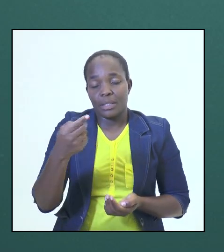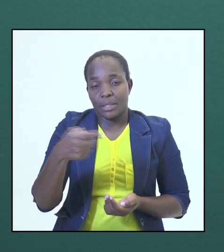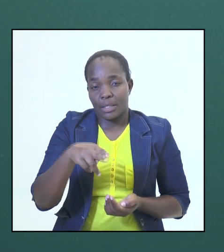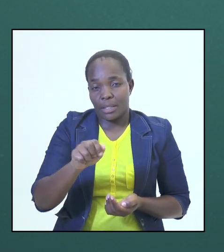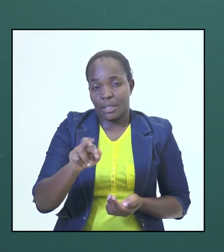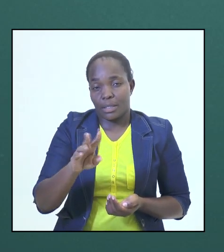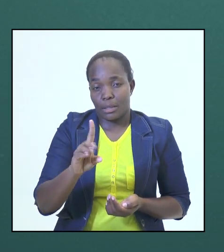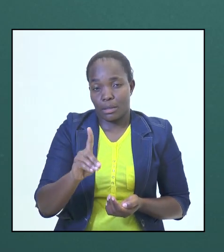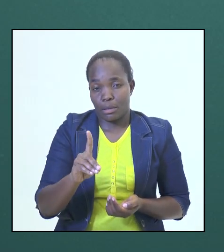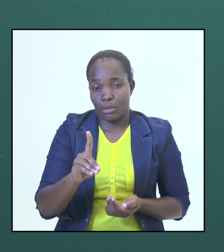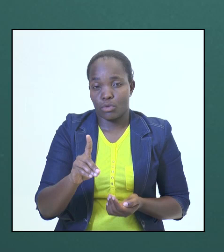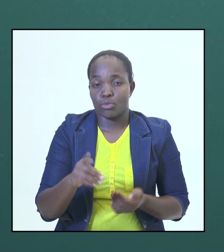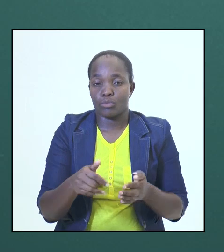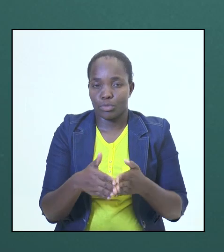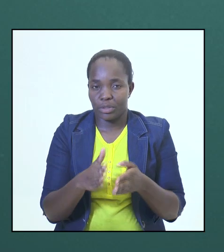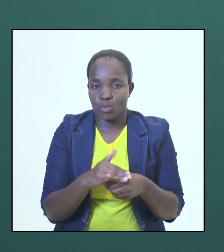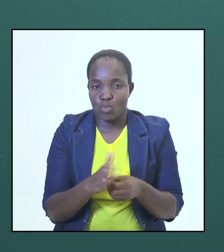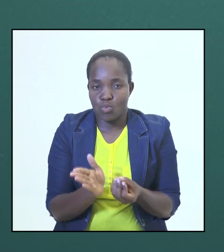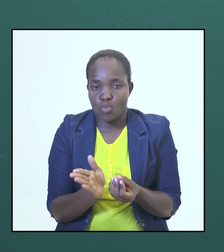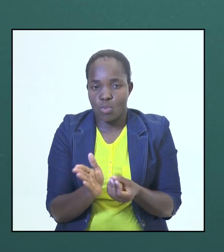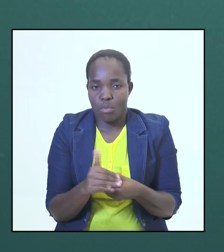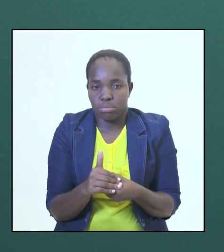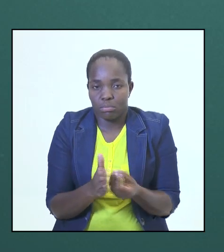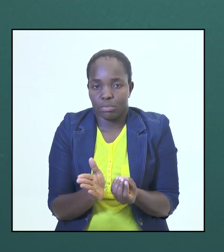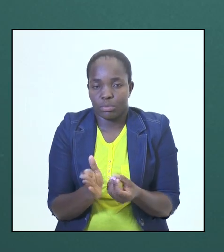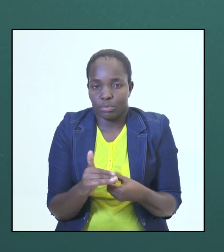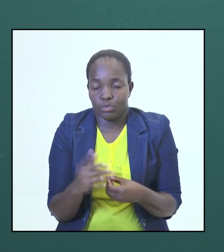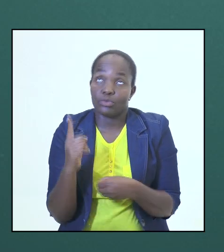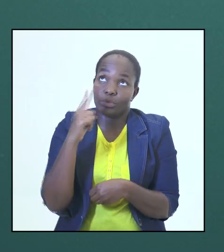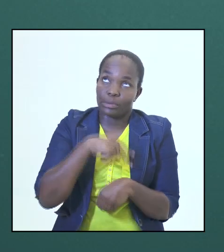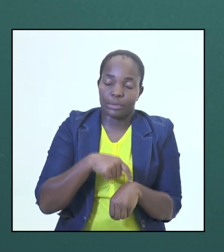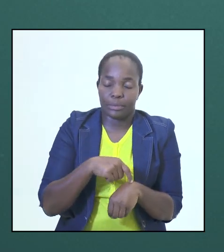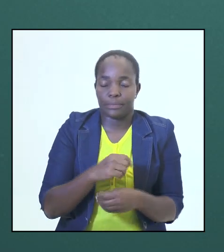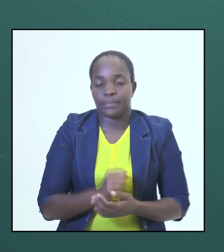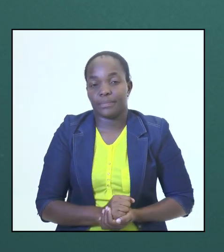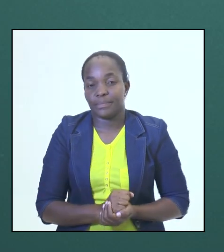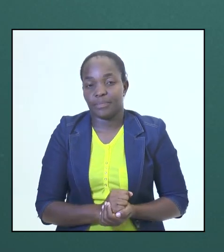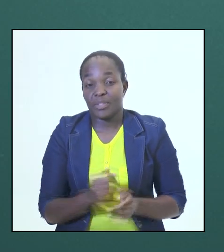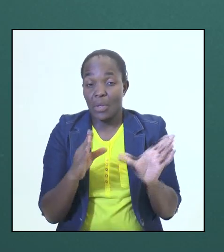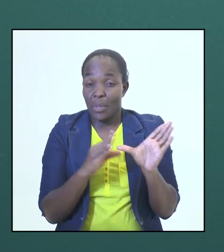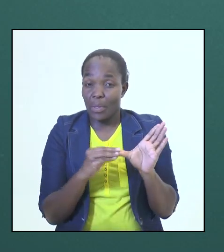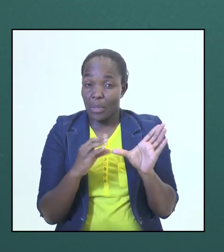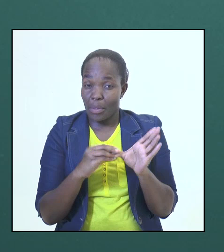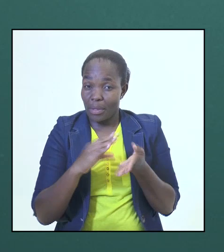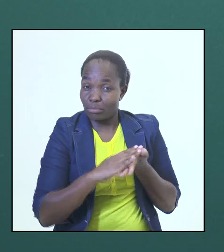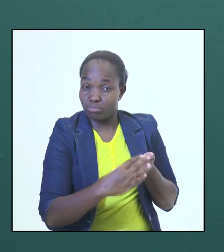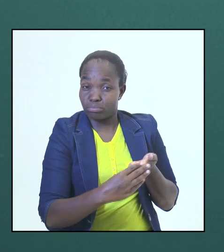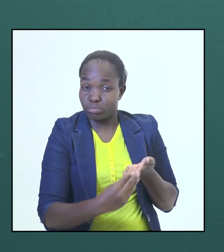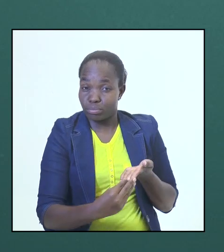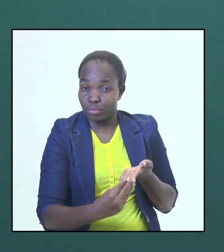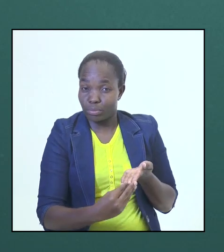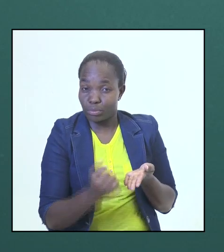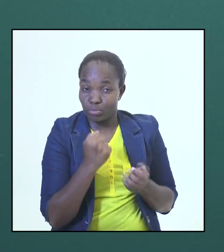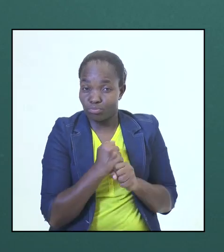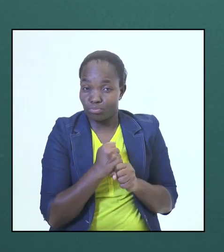closing of the stomata for gaseous exchange during the day. And leaves are structurally adapted to